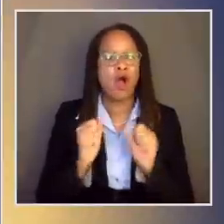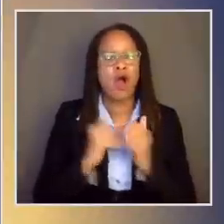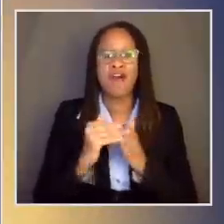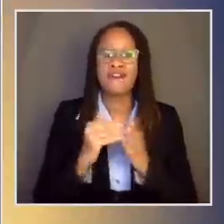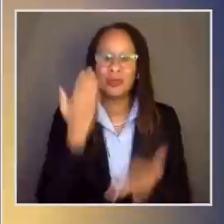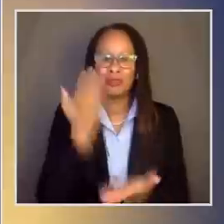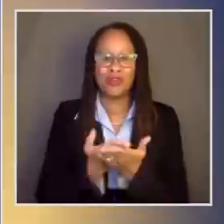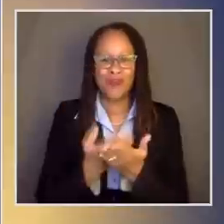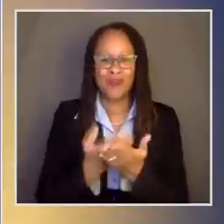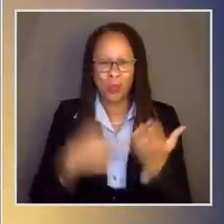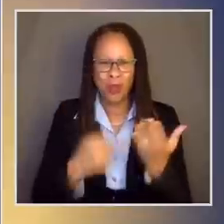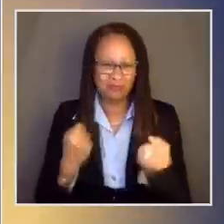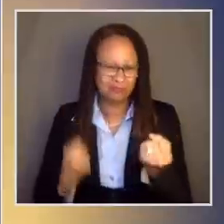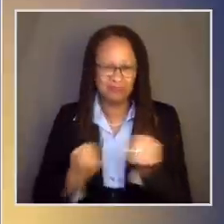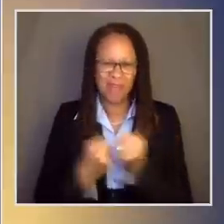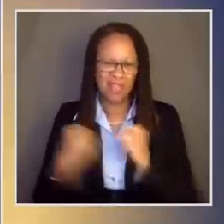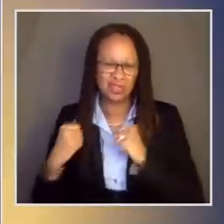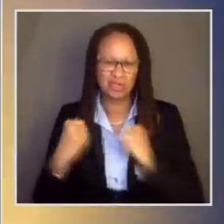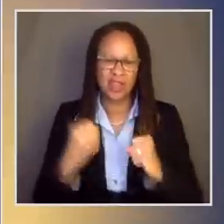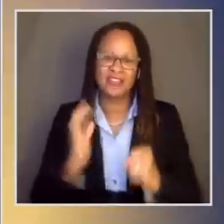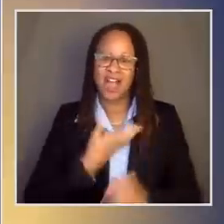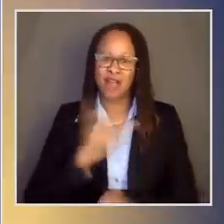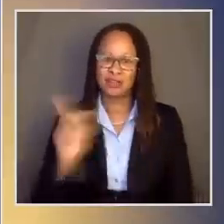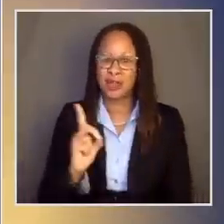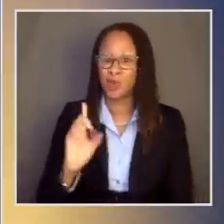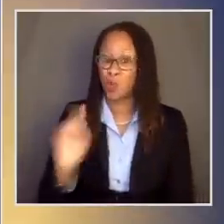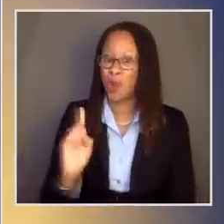backbone of our democracy.